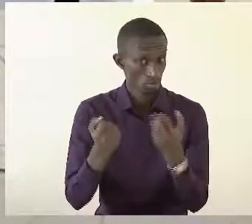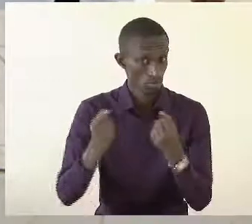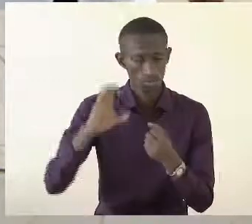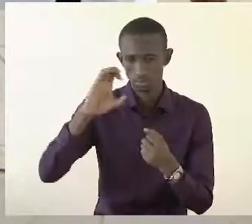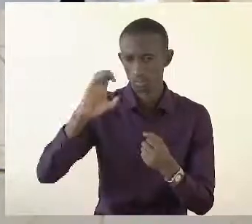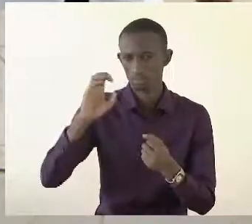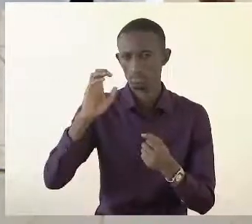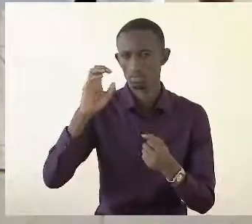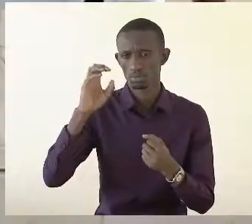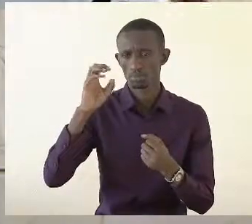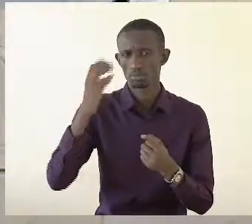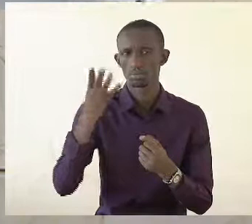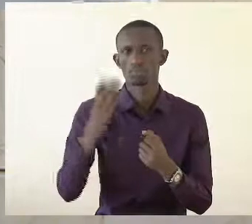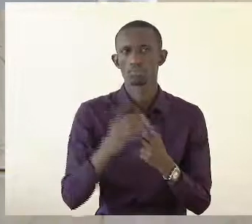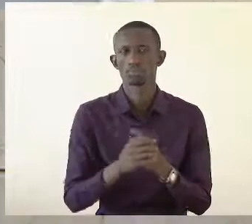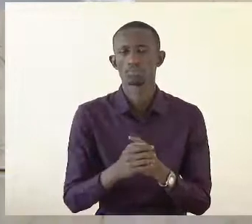C4H10O.